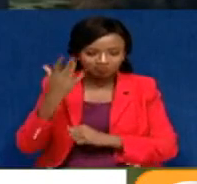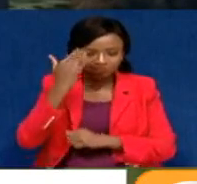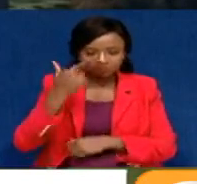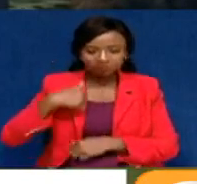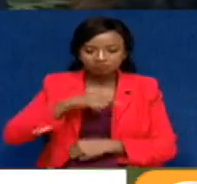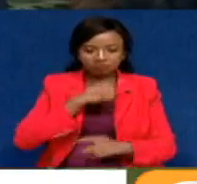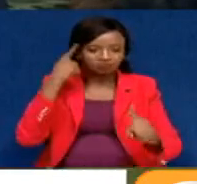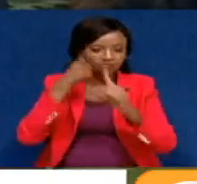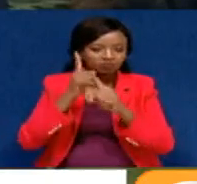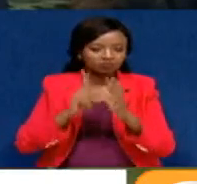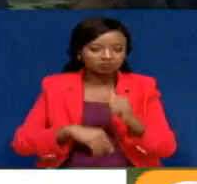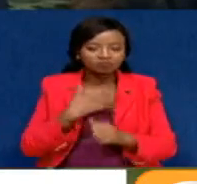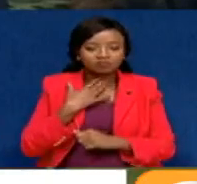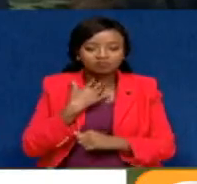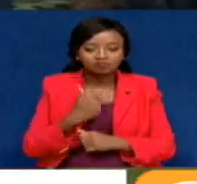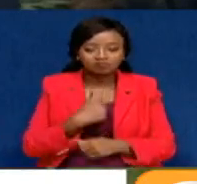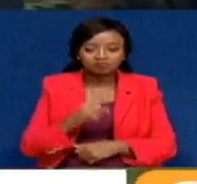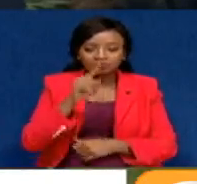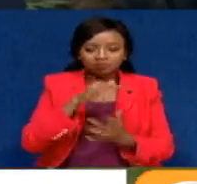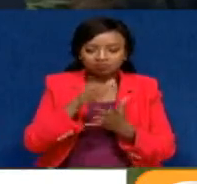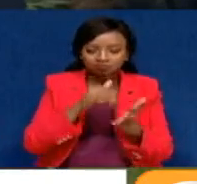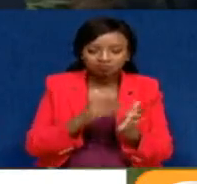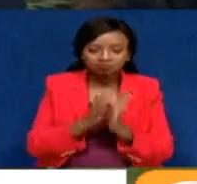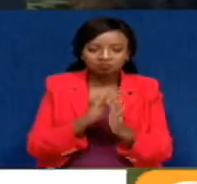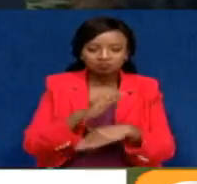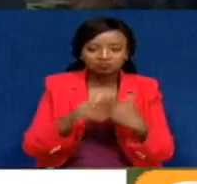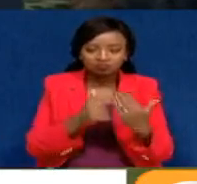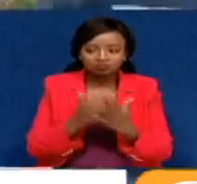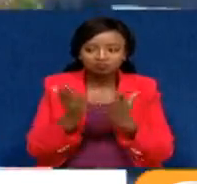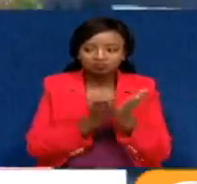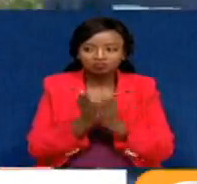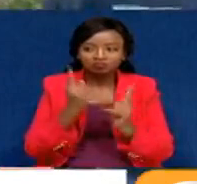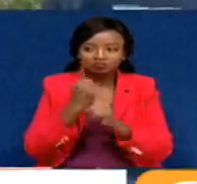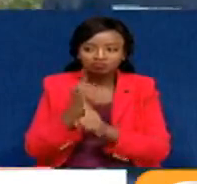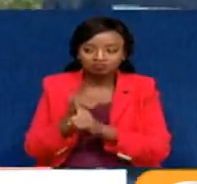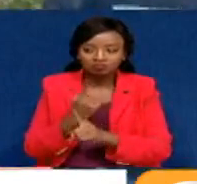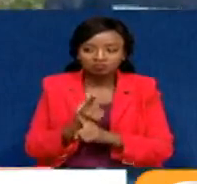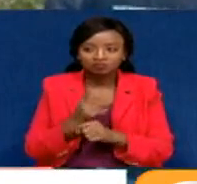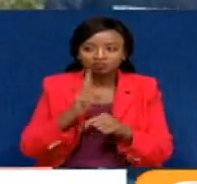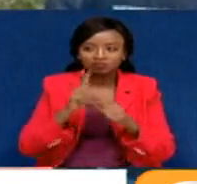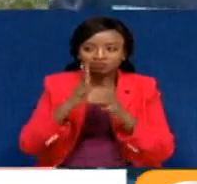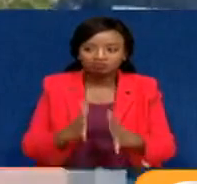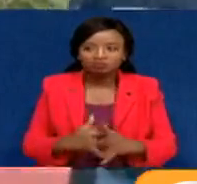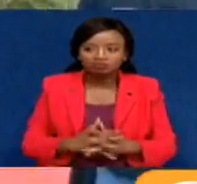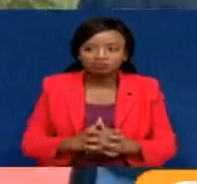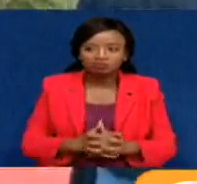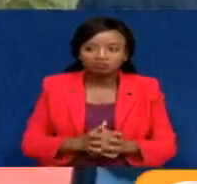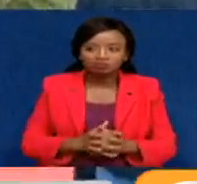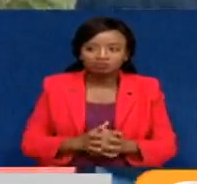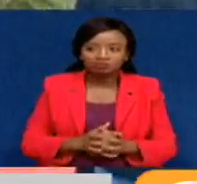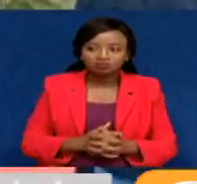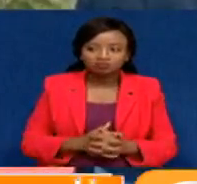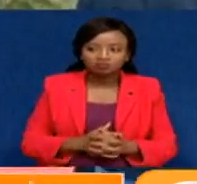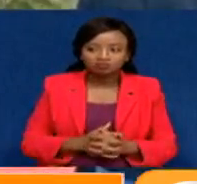to keep a one platform with all the services as a package to various users. I think what became very, very obvious with COVID